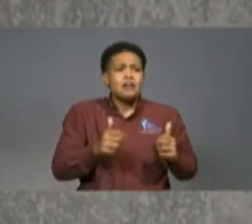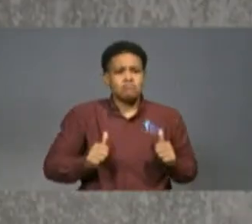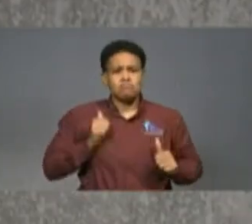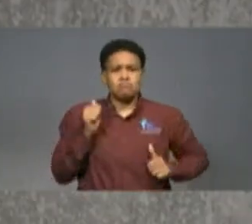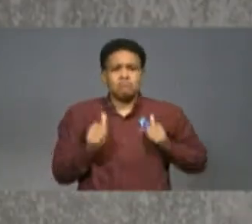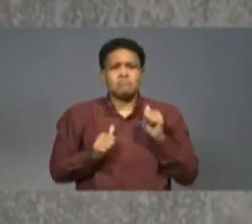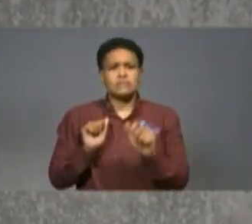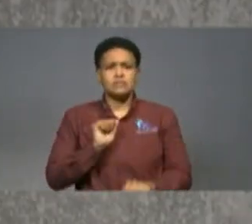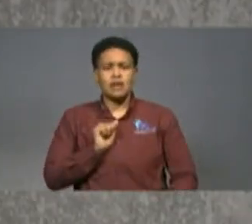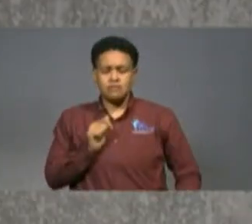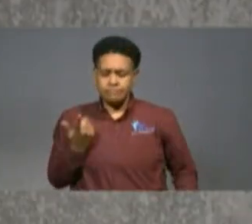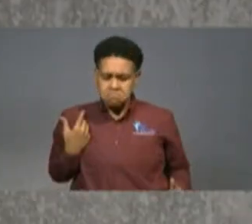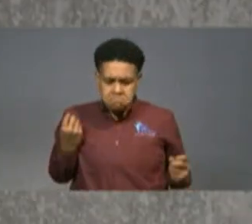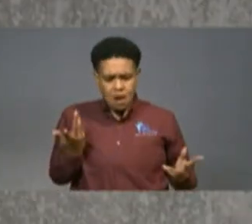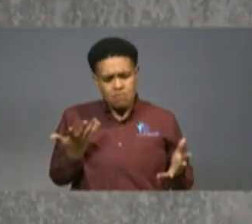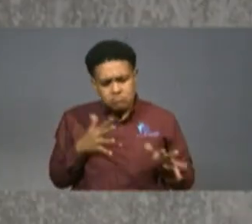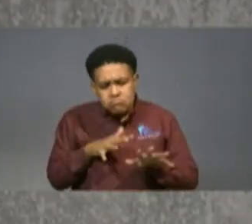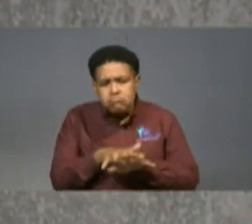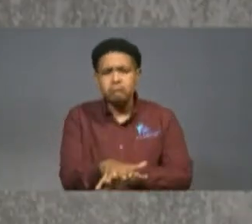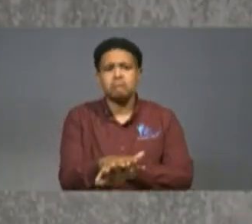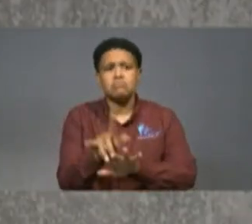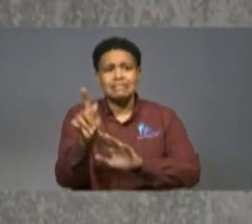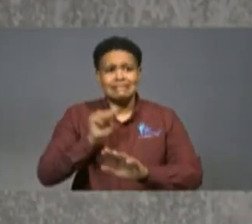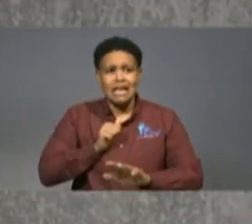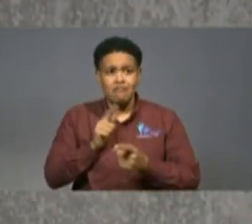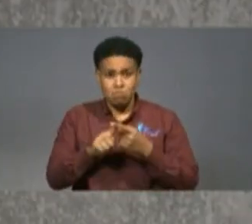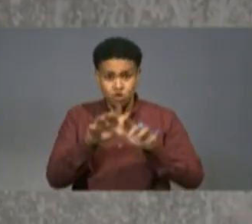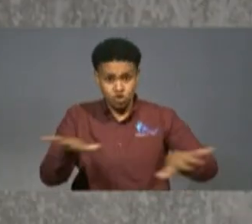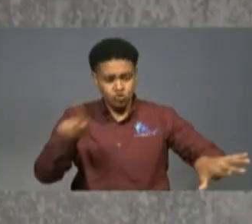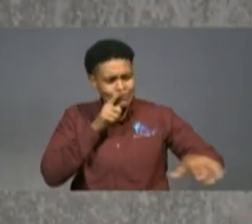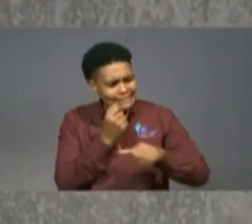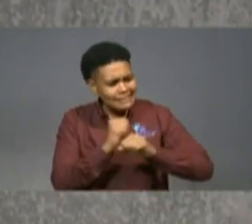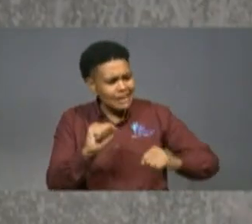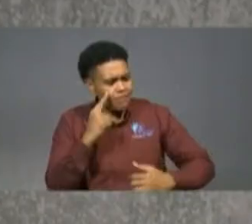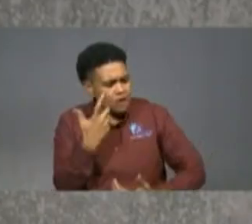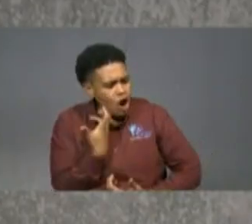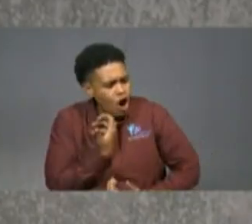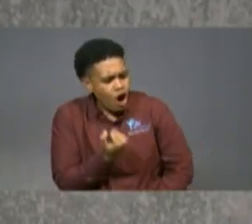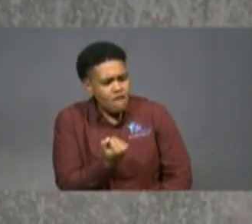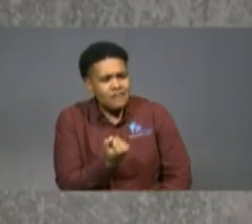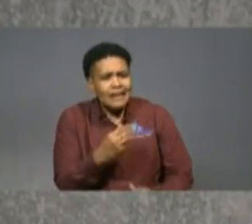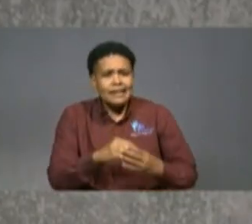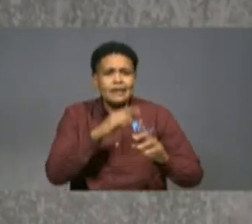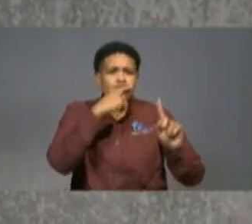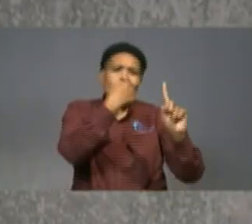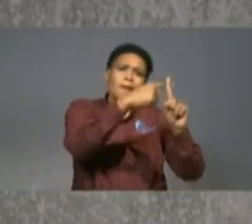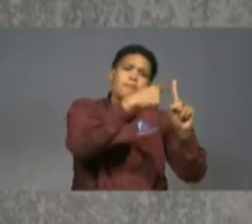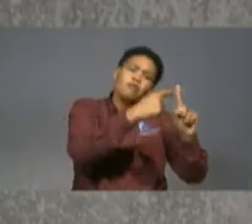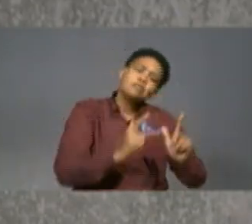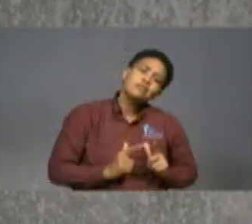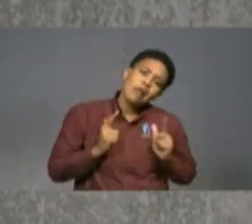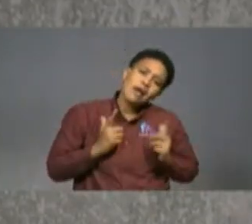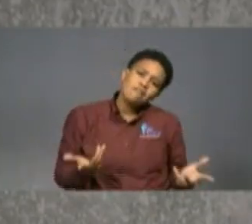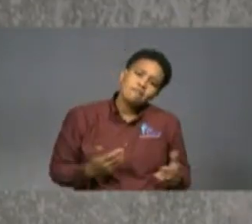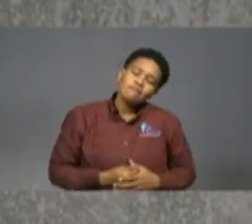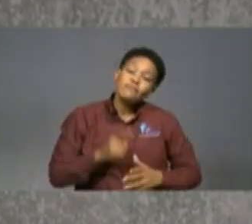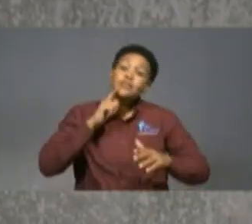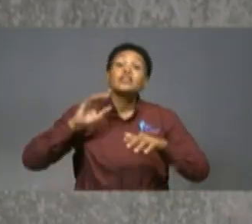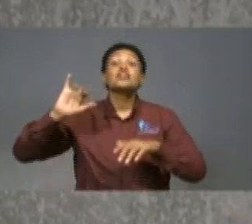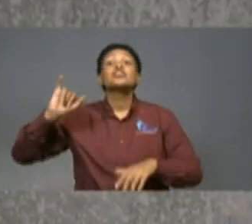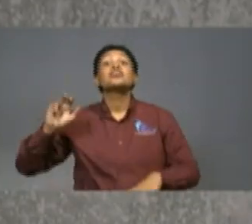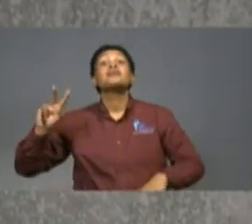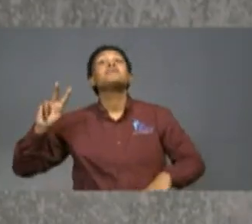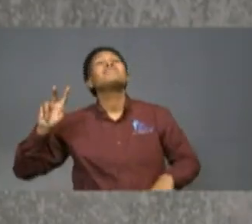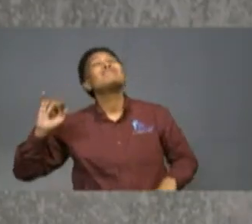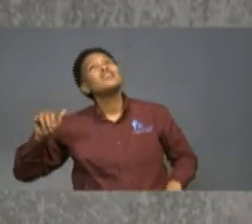and reintegrate themselves and their children safely and confidently in a positive life. The Jamaica Labour